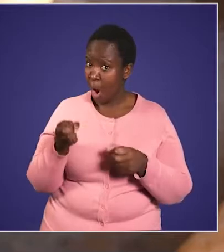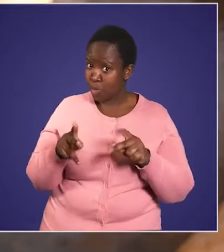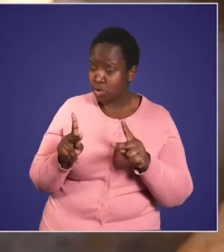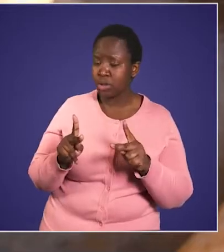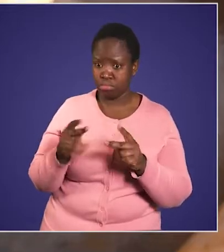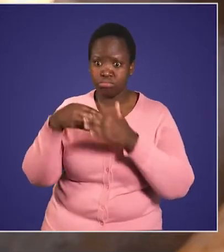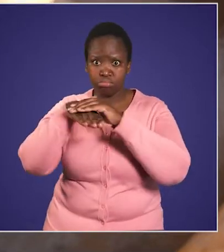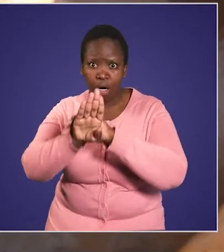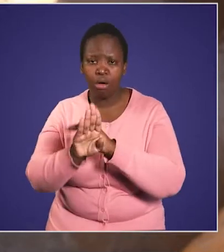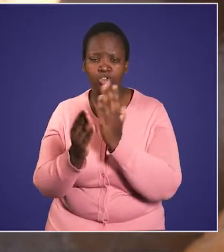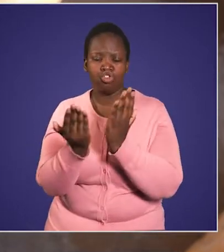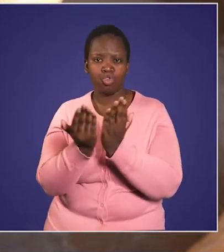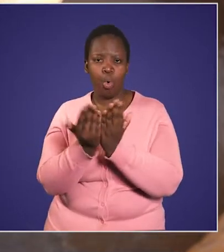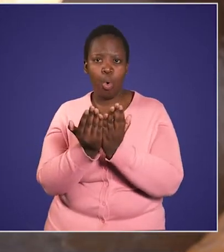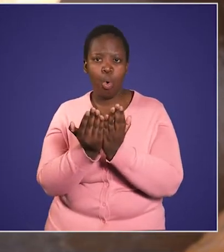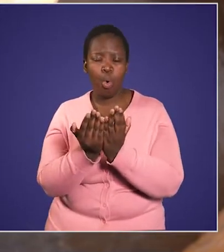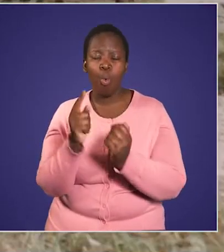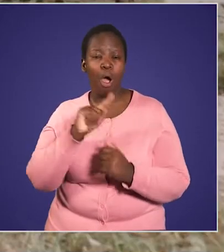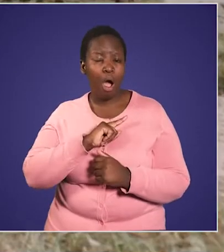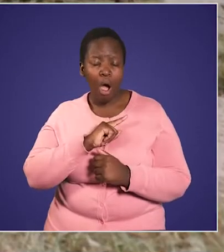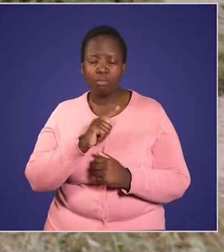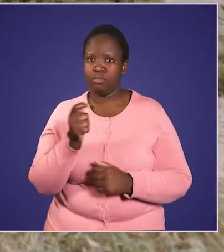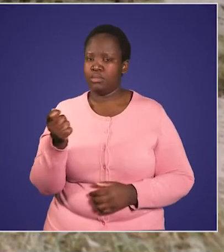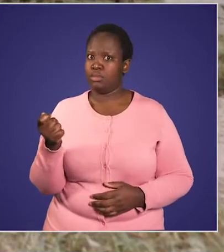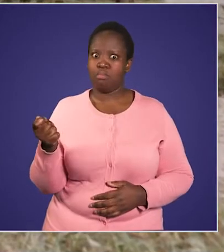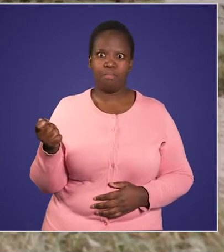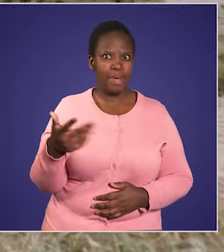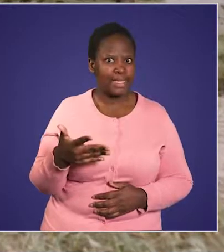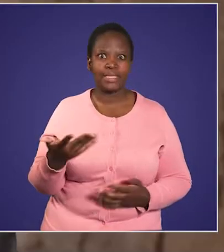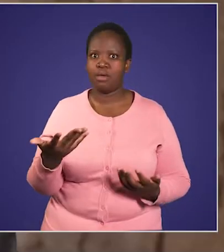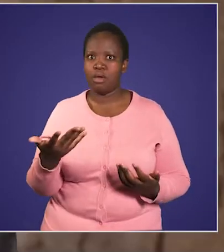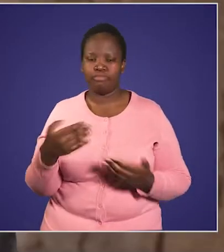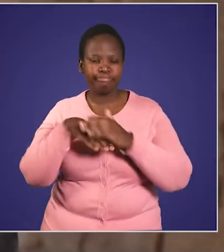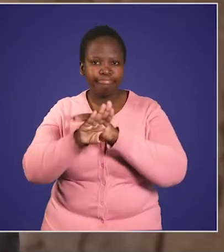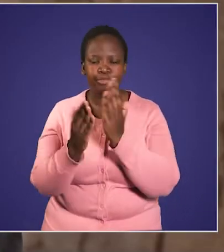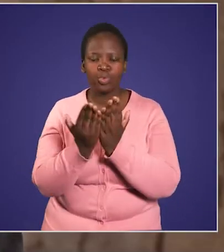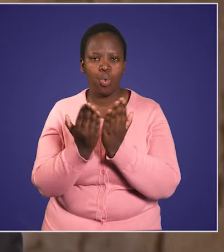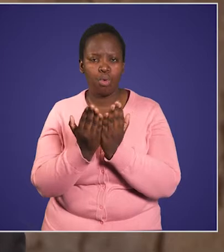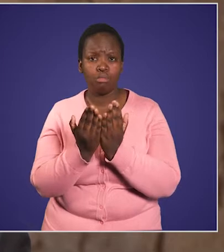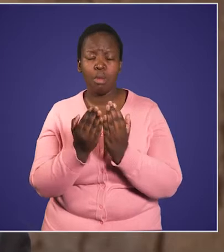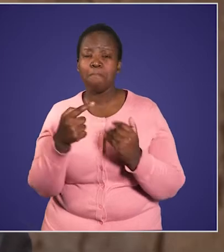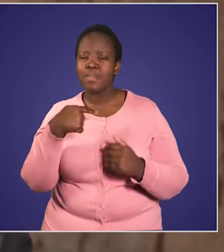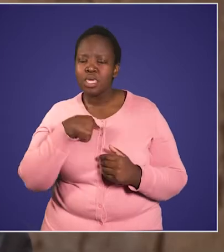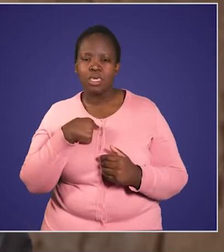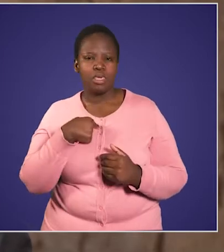Because the finance is on high. I'm trying to fight for